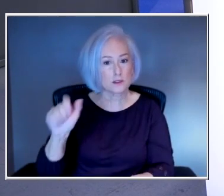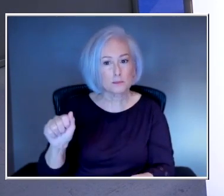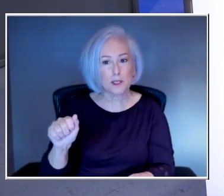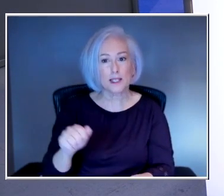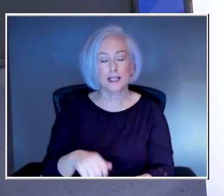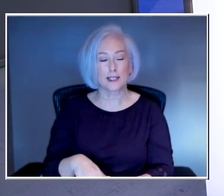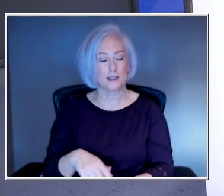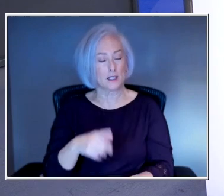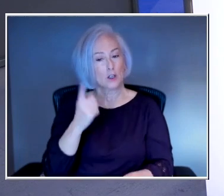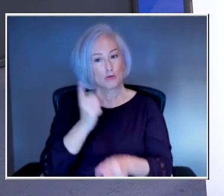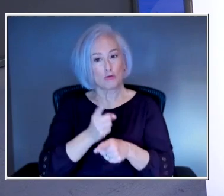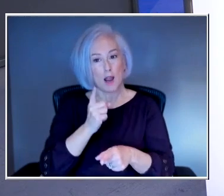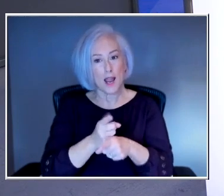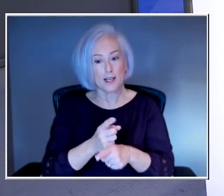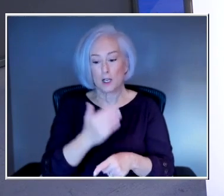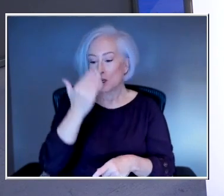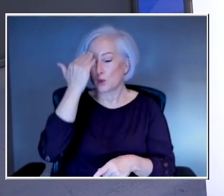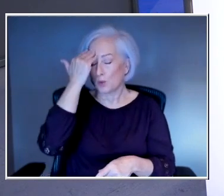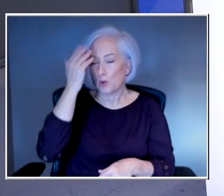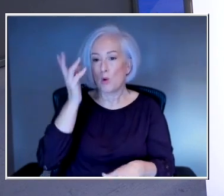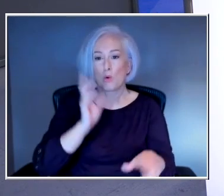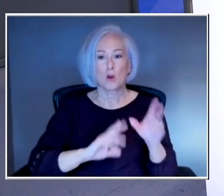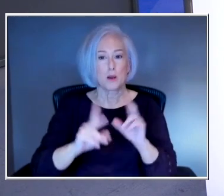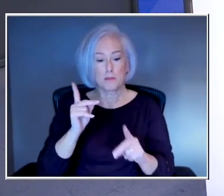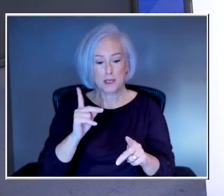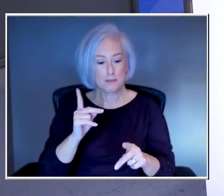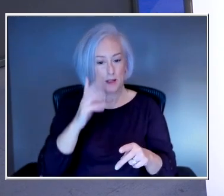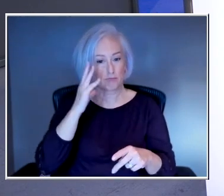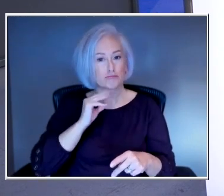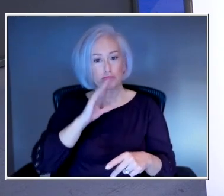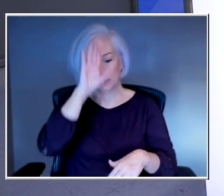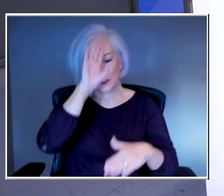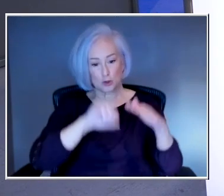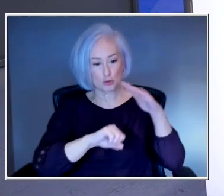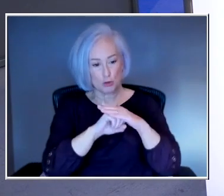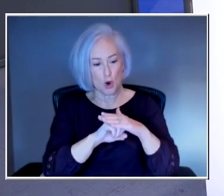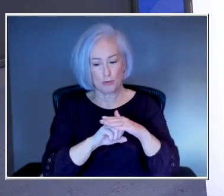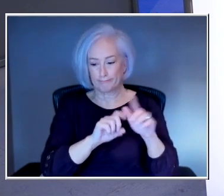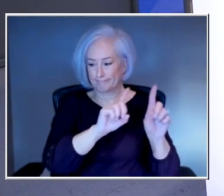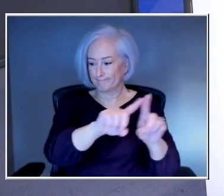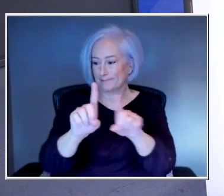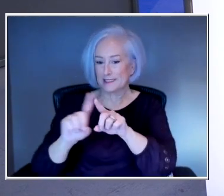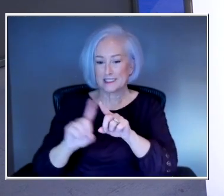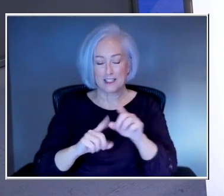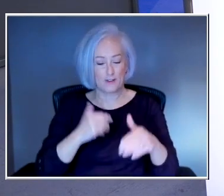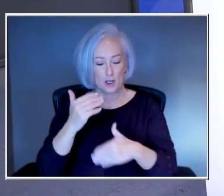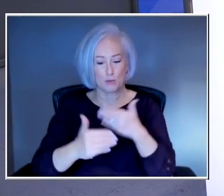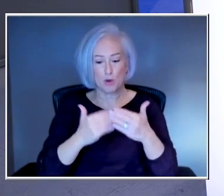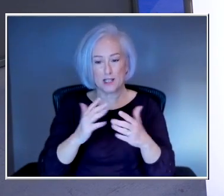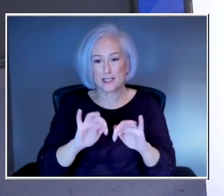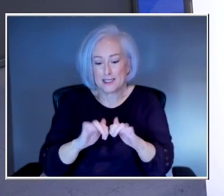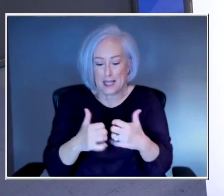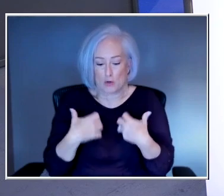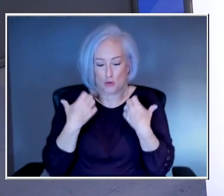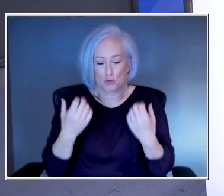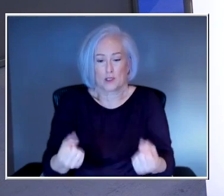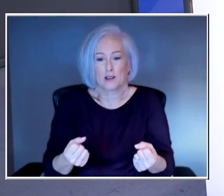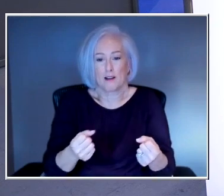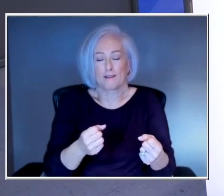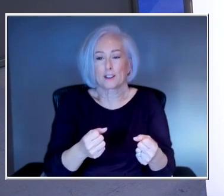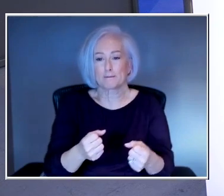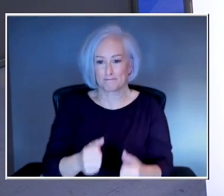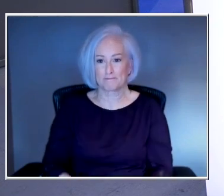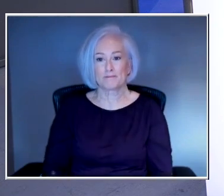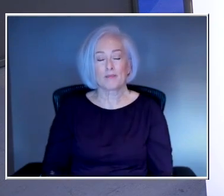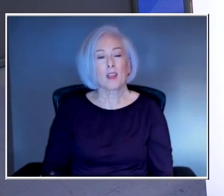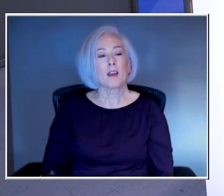through a stroke, you don't quite know where they are in their process. So just helping the outsider understand is really important. Gina and Tom, I